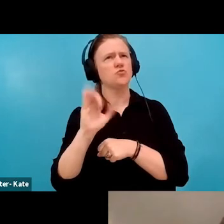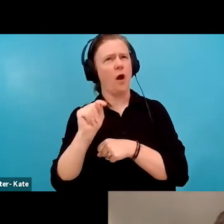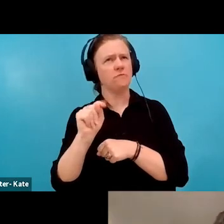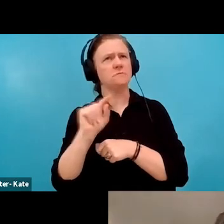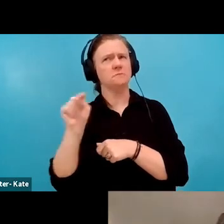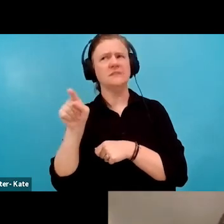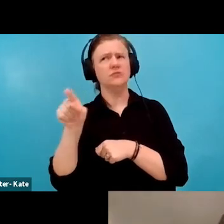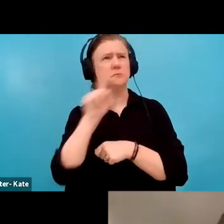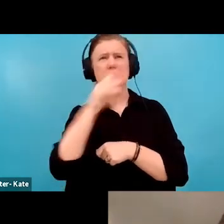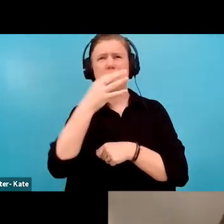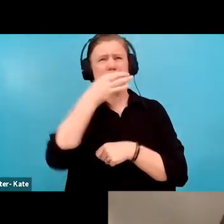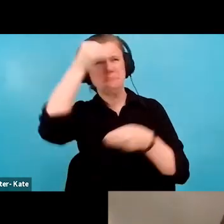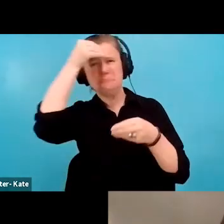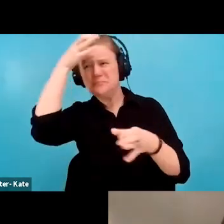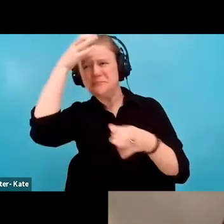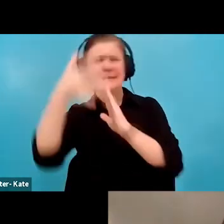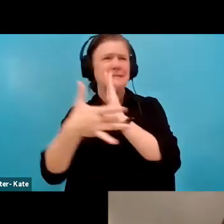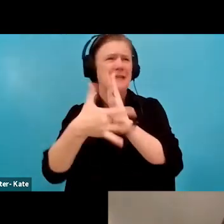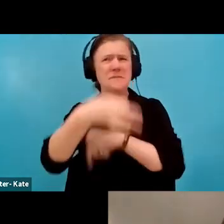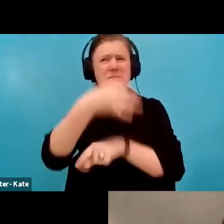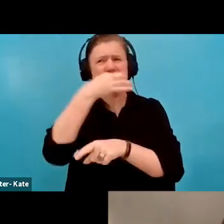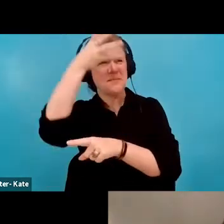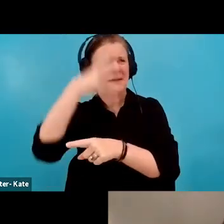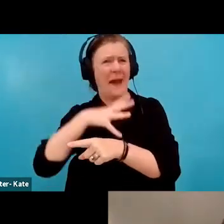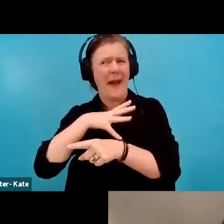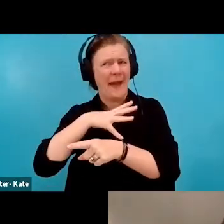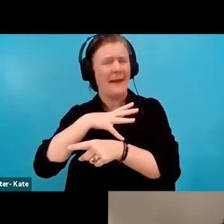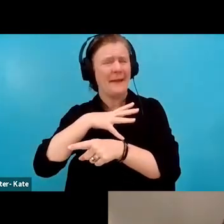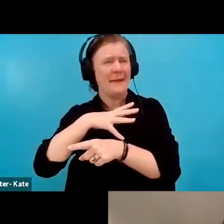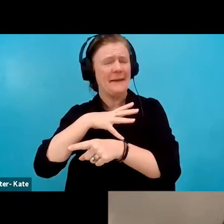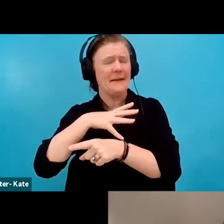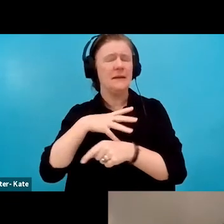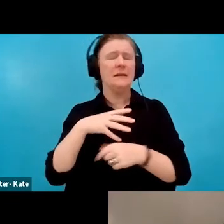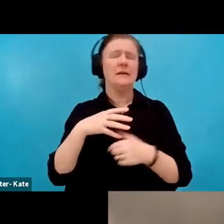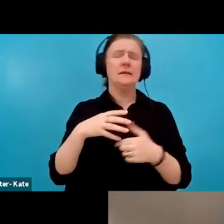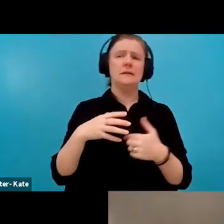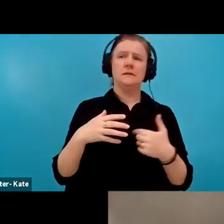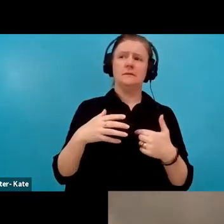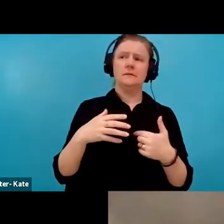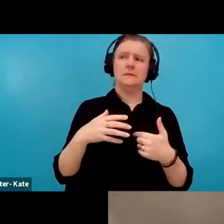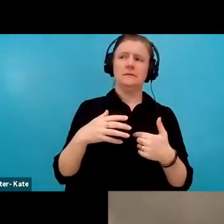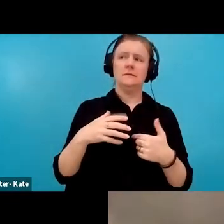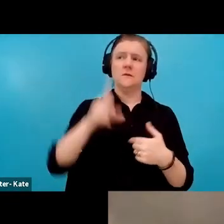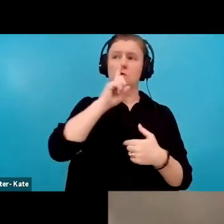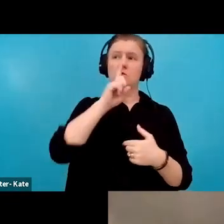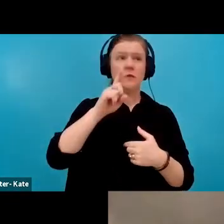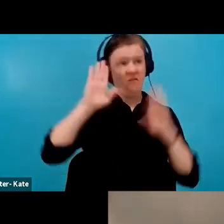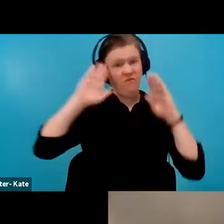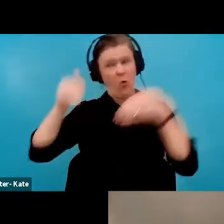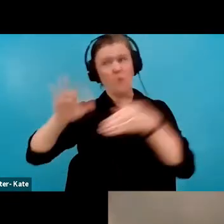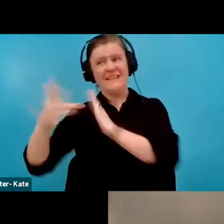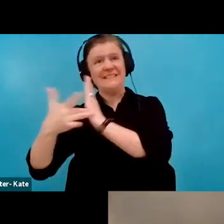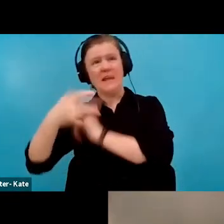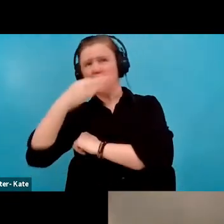very, very technical and accomplished guy. But I wanted to show not the technical part of it, but